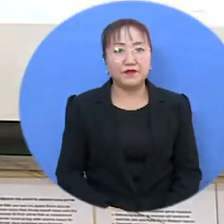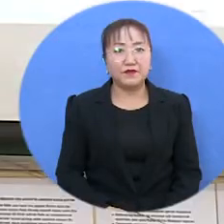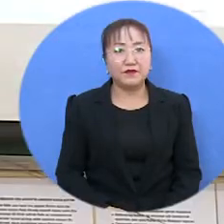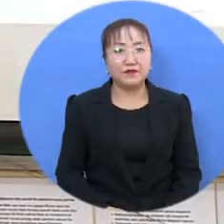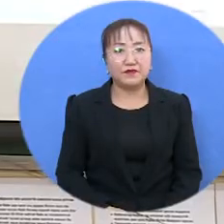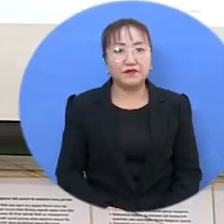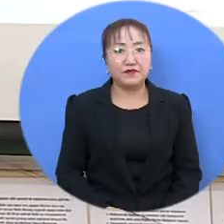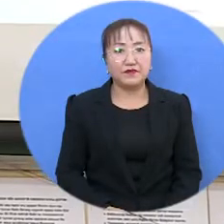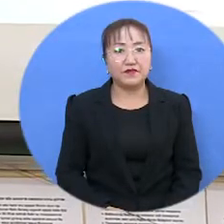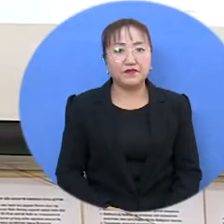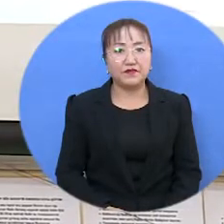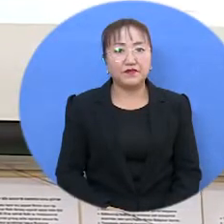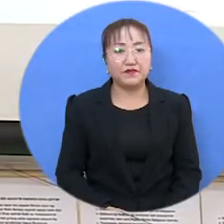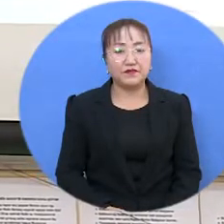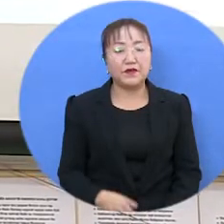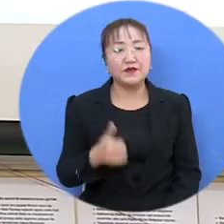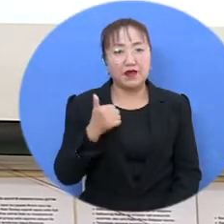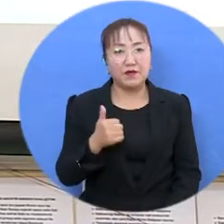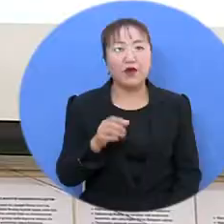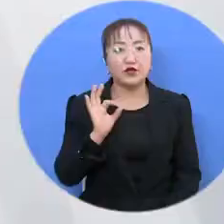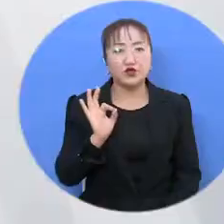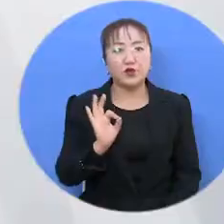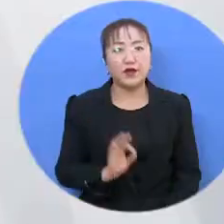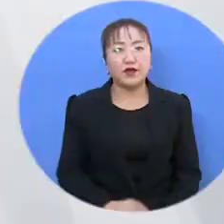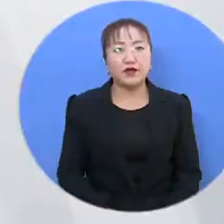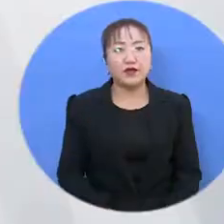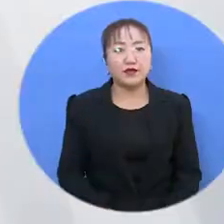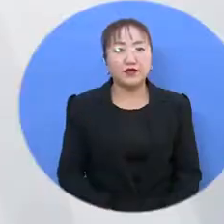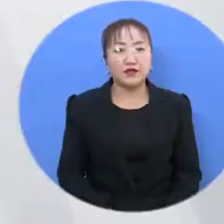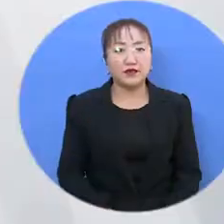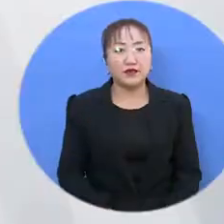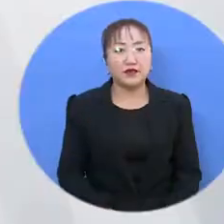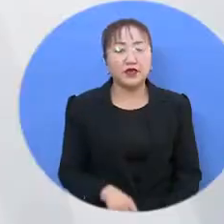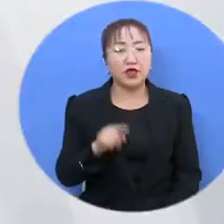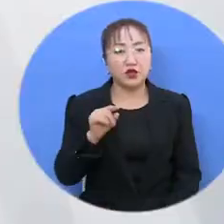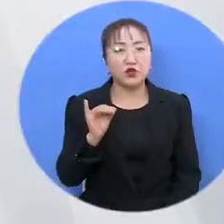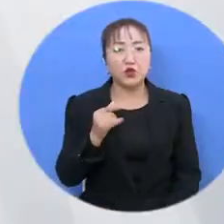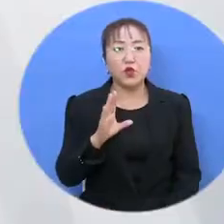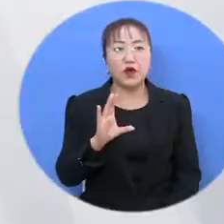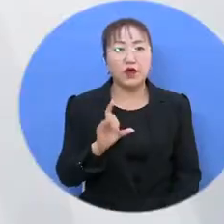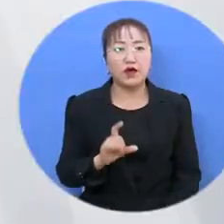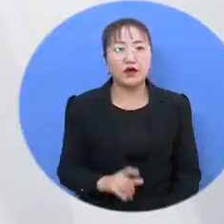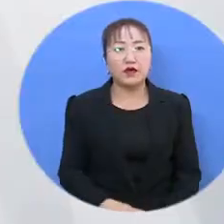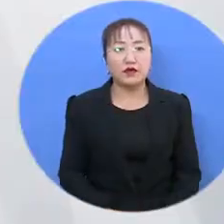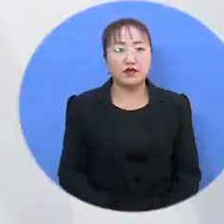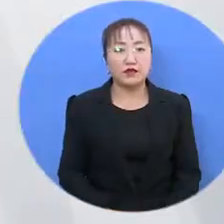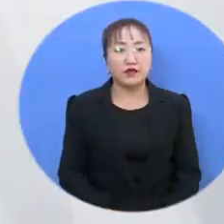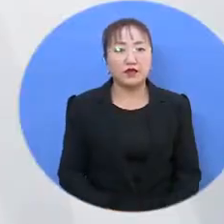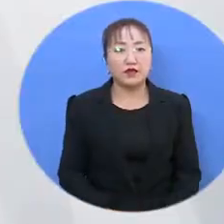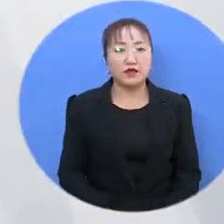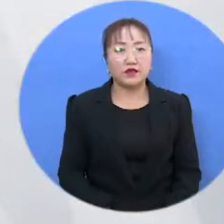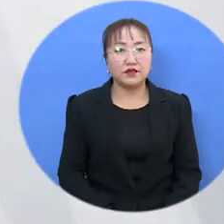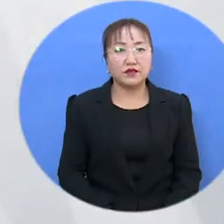it knee, you're right. You are the best. It's knee. Okay, next one. What is it? What is